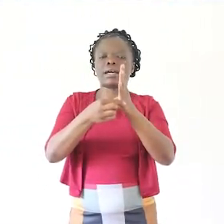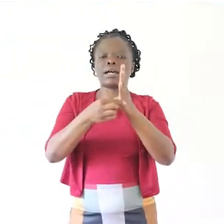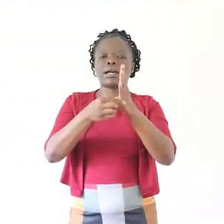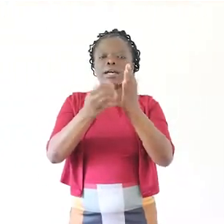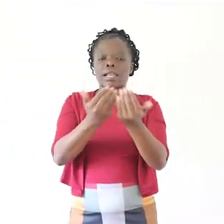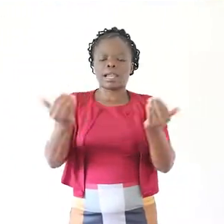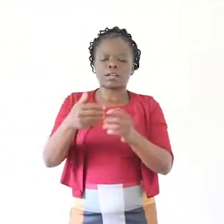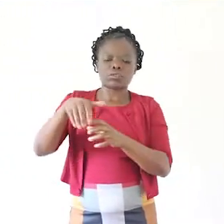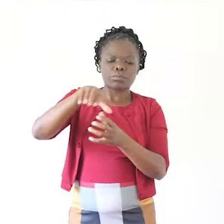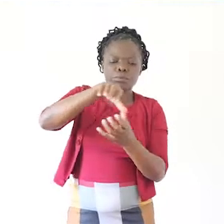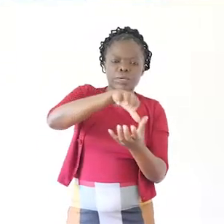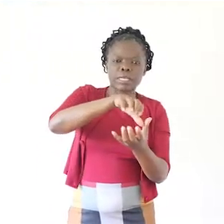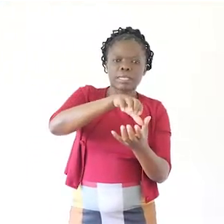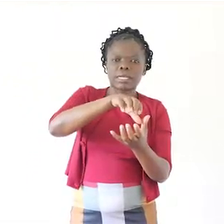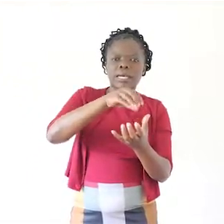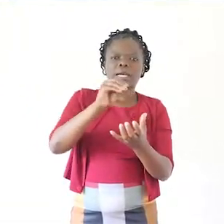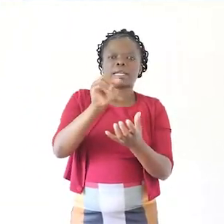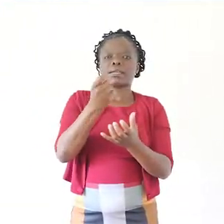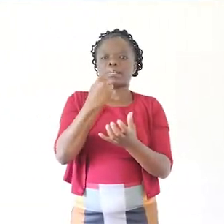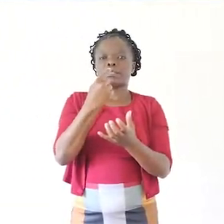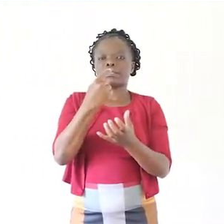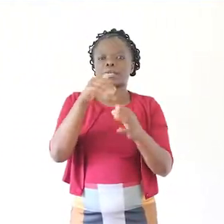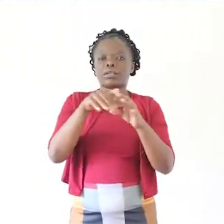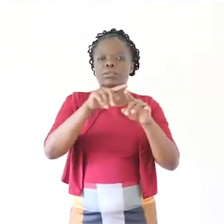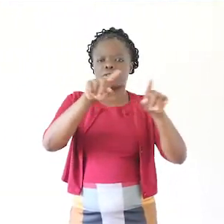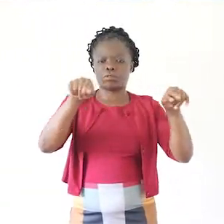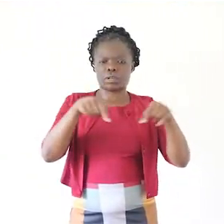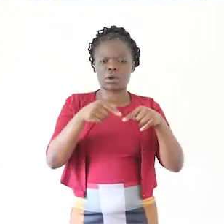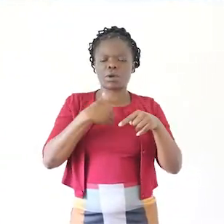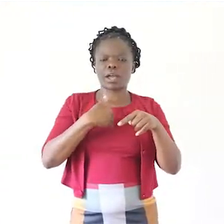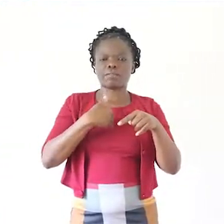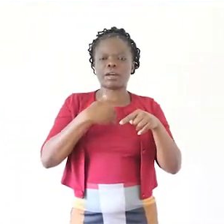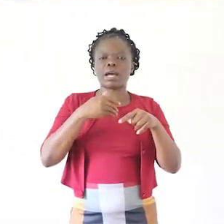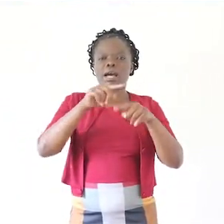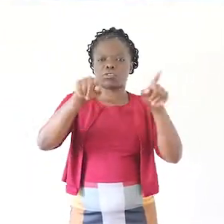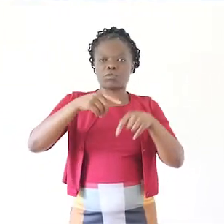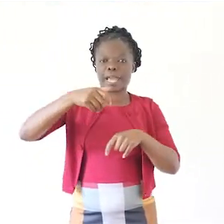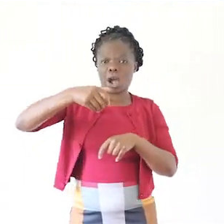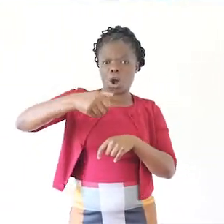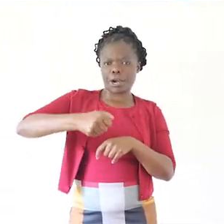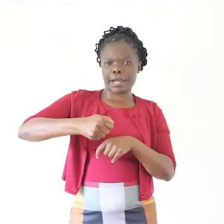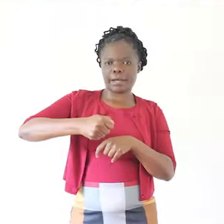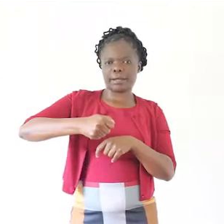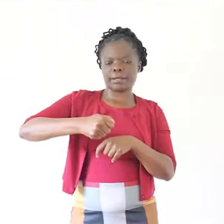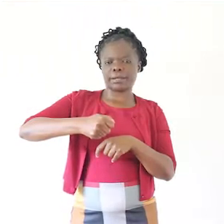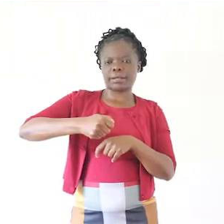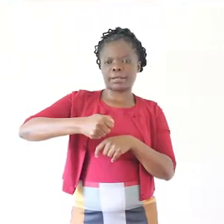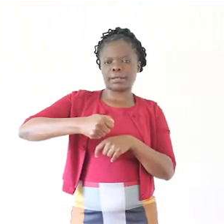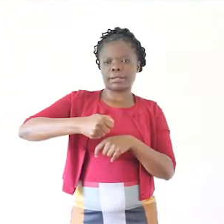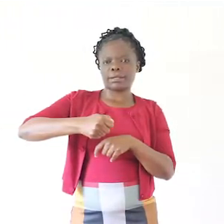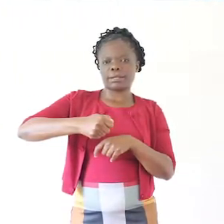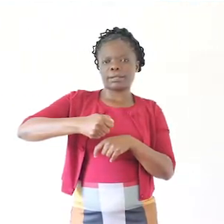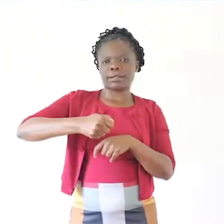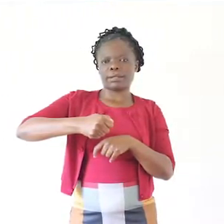groundnuts into the sufuria. We have a sufuria holder. I have a sufuria holder with